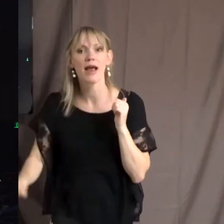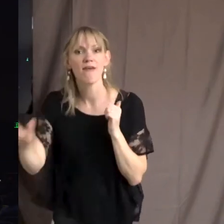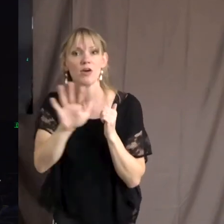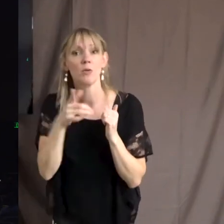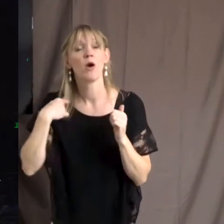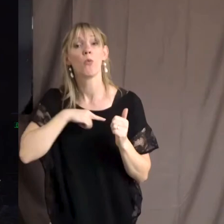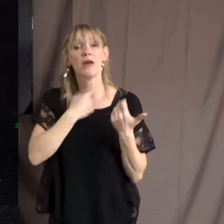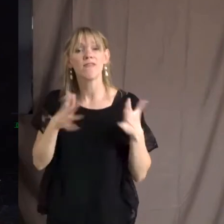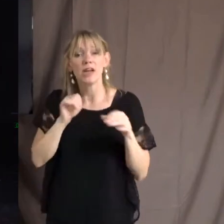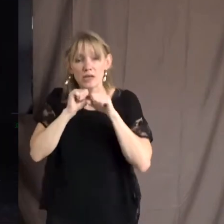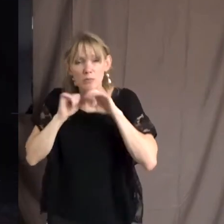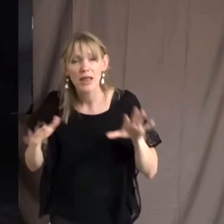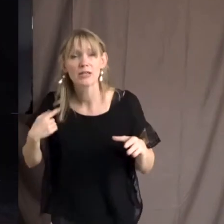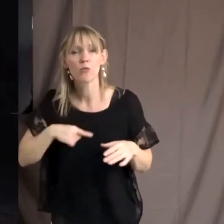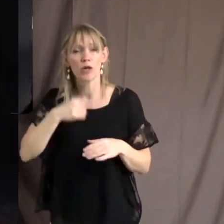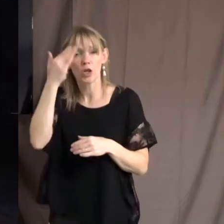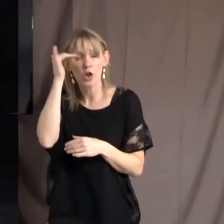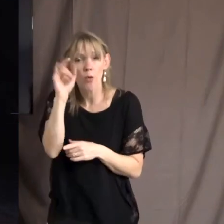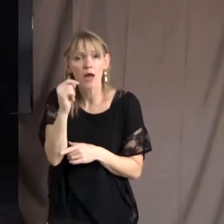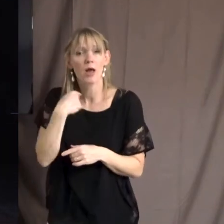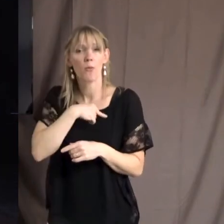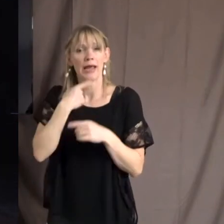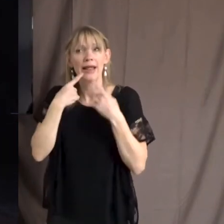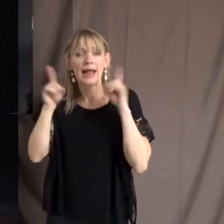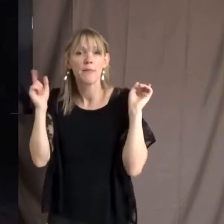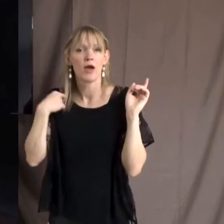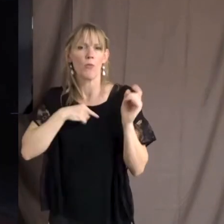We know it. We claim it. We are it.